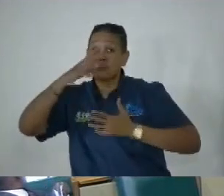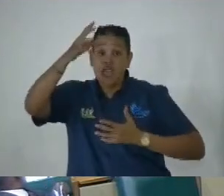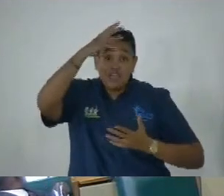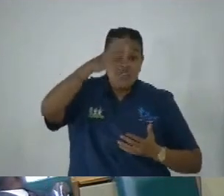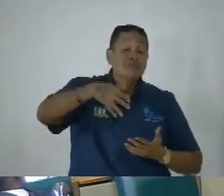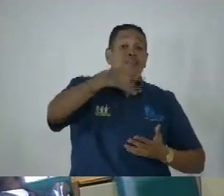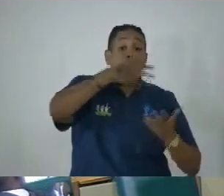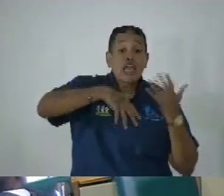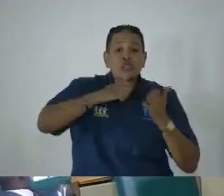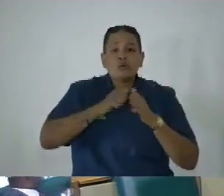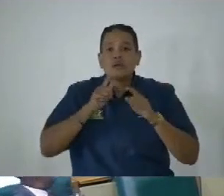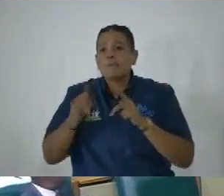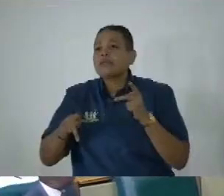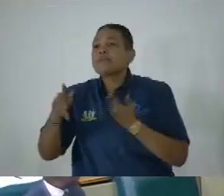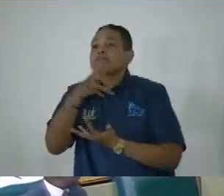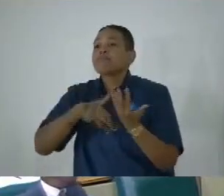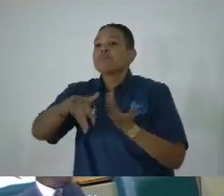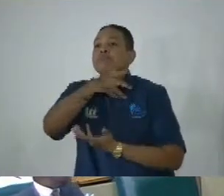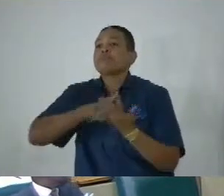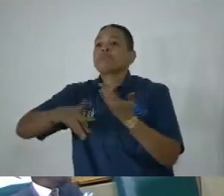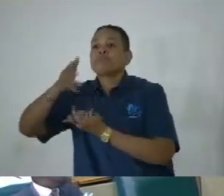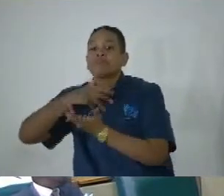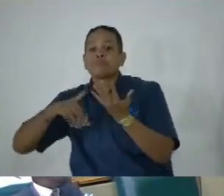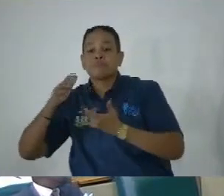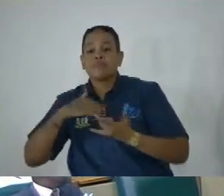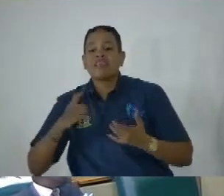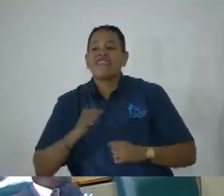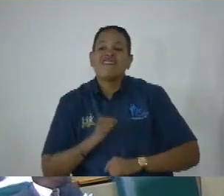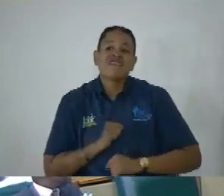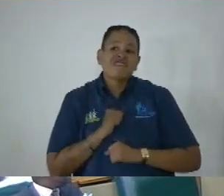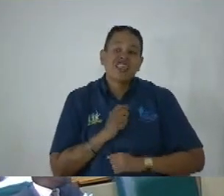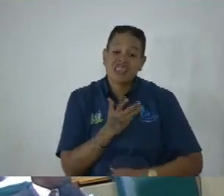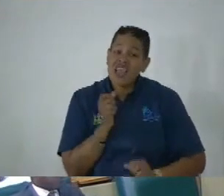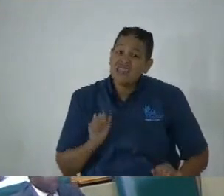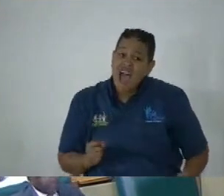with people. And malice can always exist.